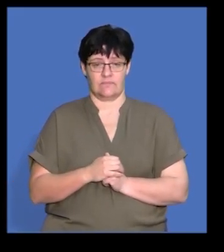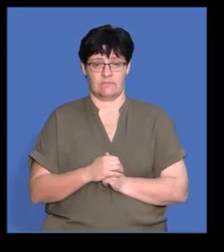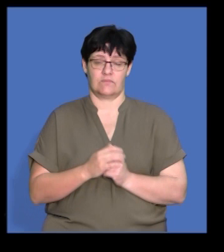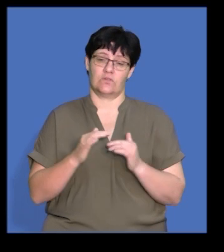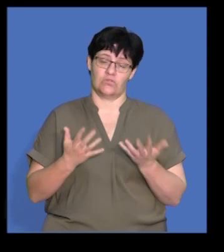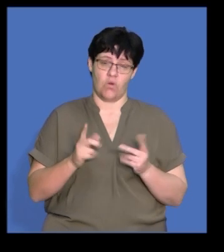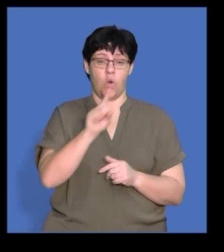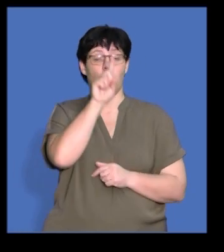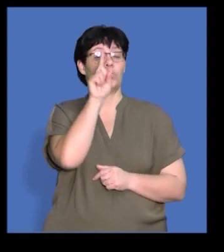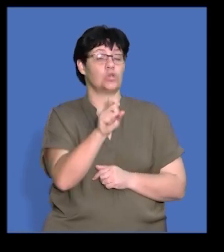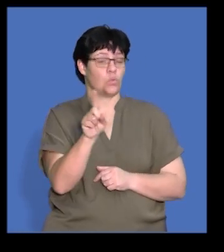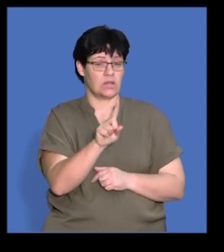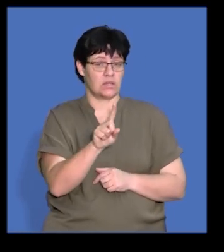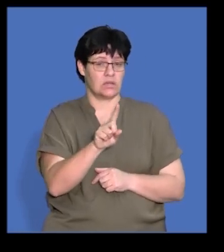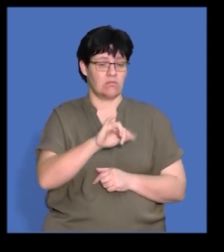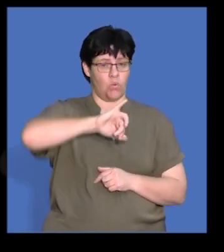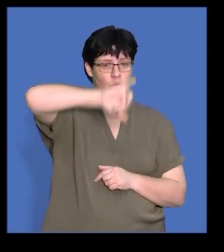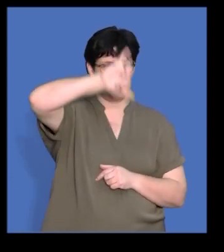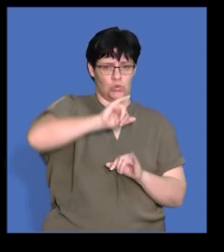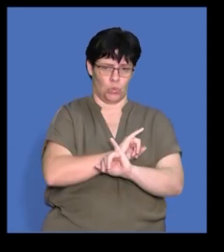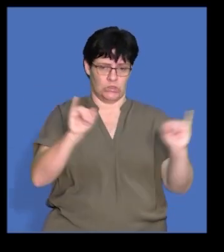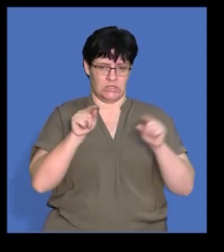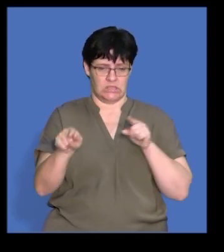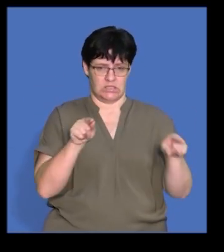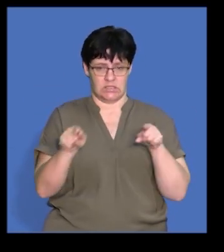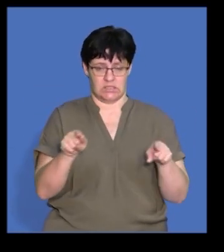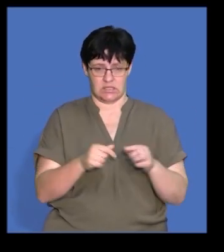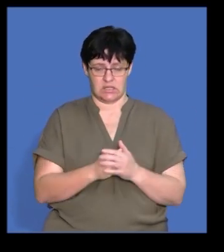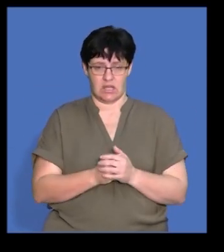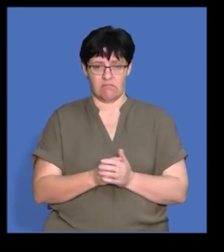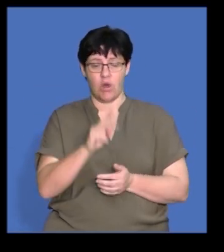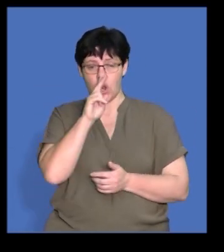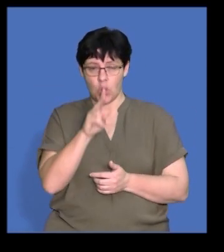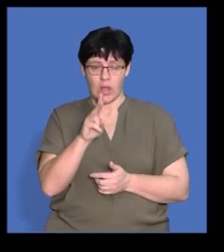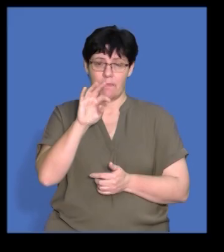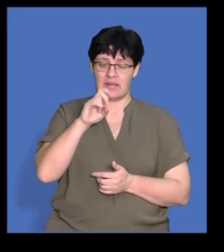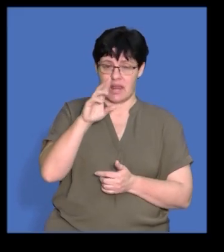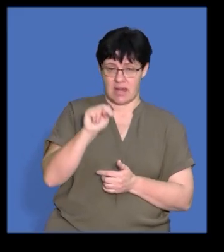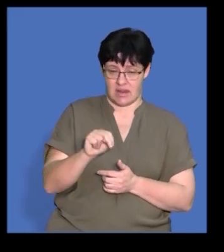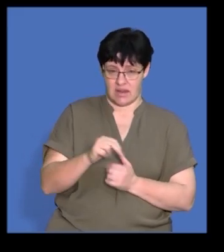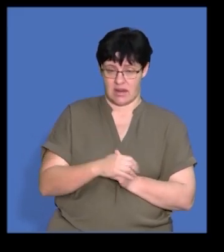So the question was, which performed worse? So when you look at the median,